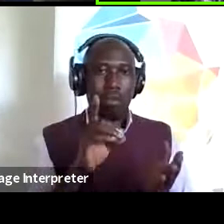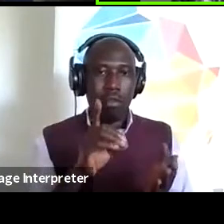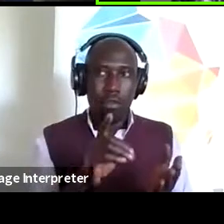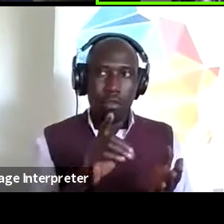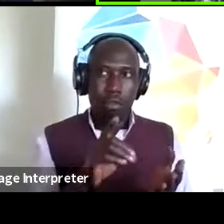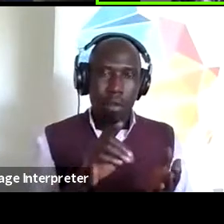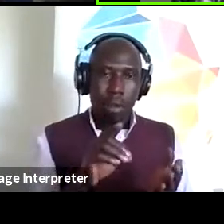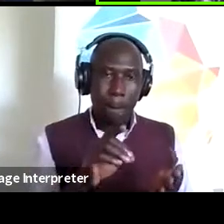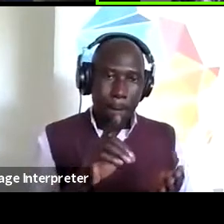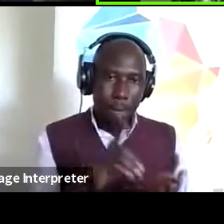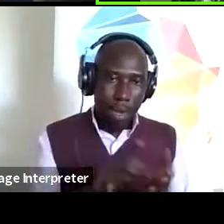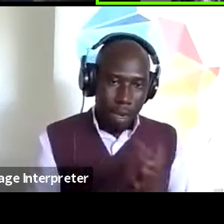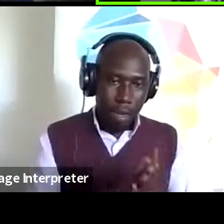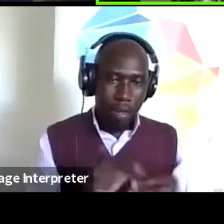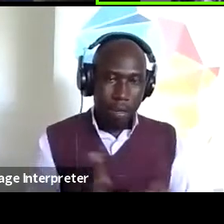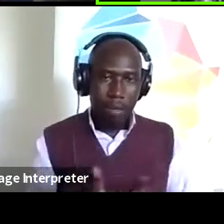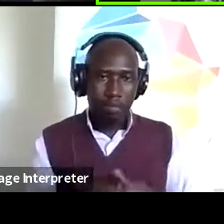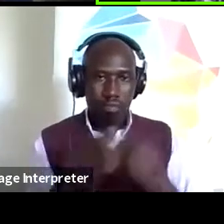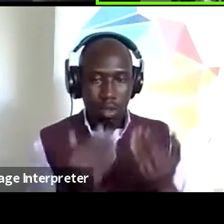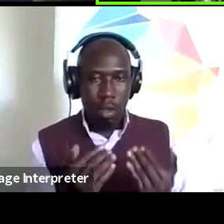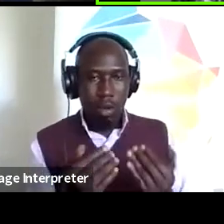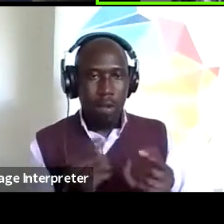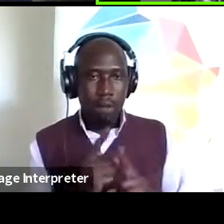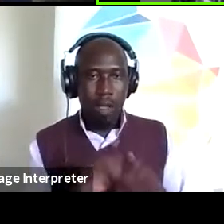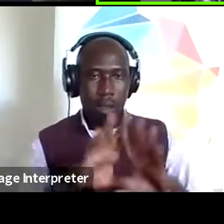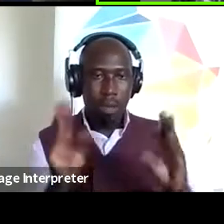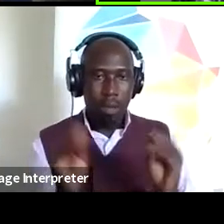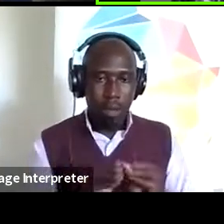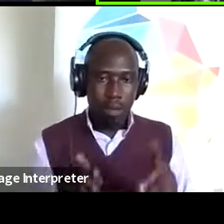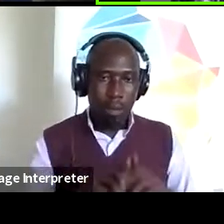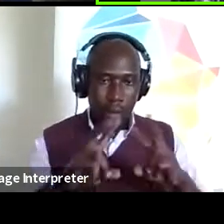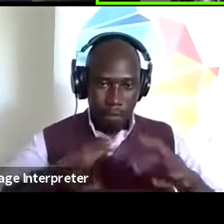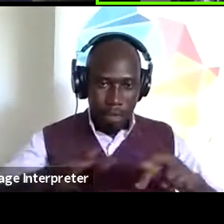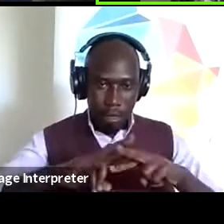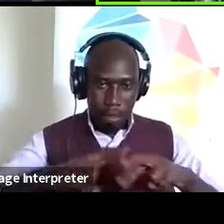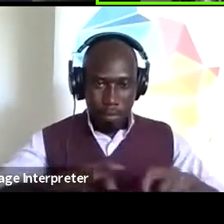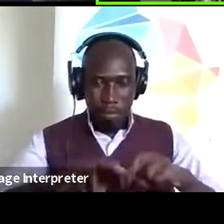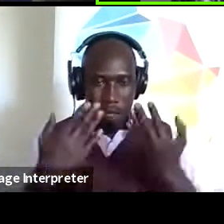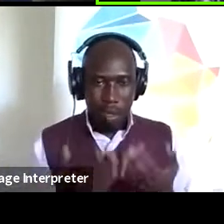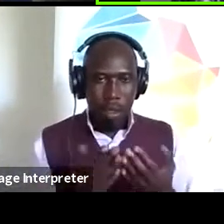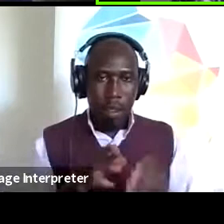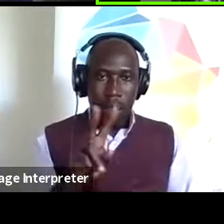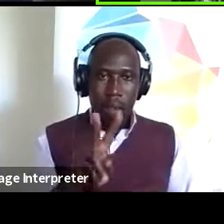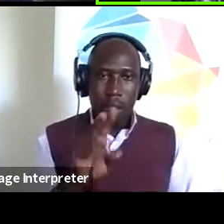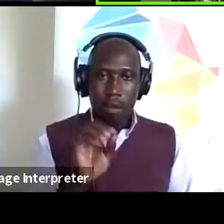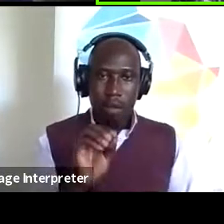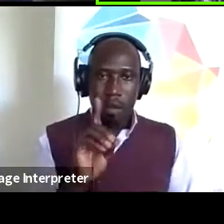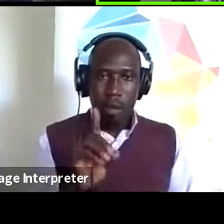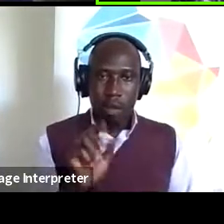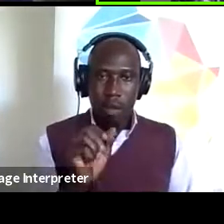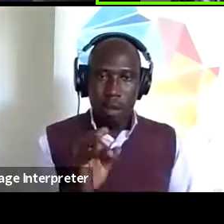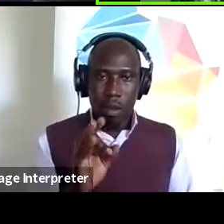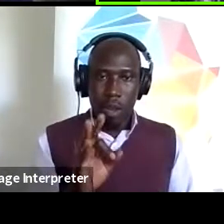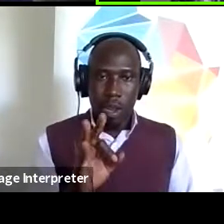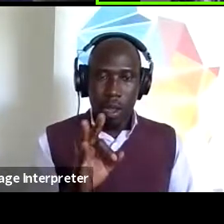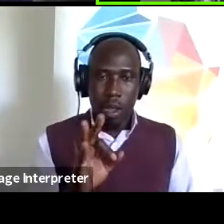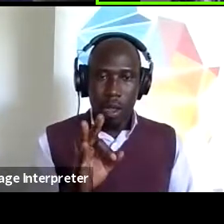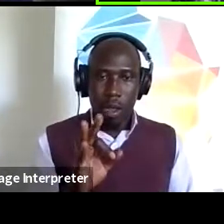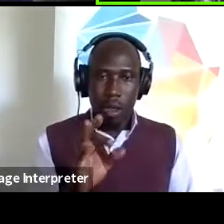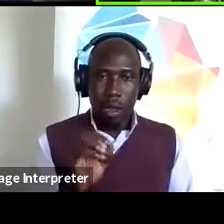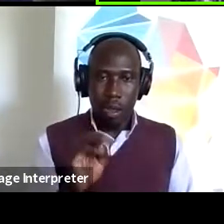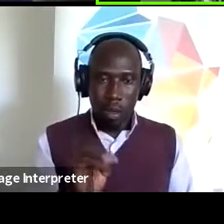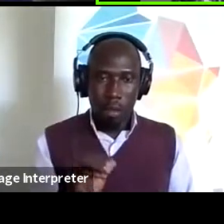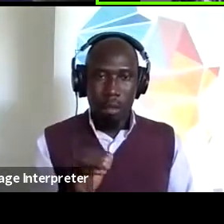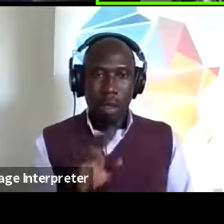now that following the conclusion of that investigation, Vodacom and MTN cut off their data